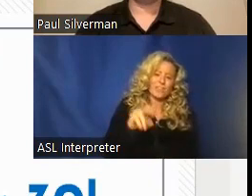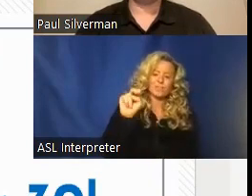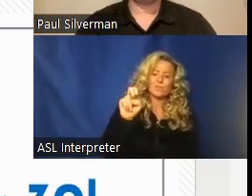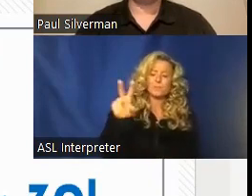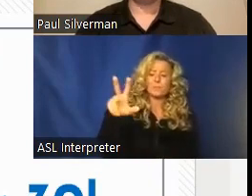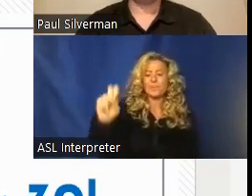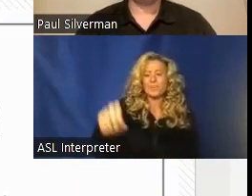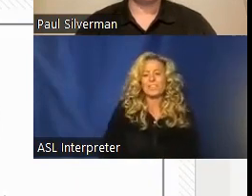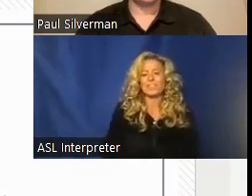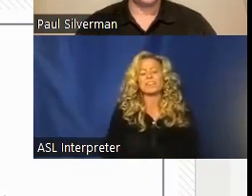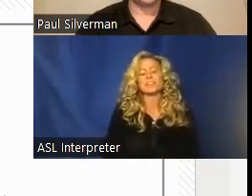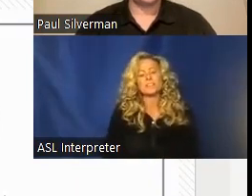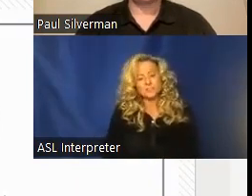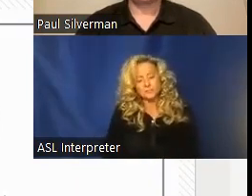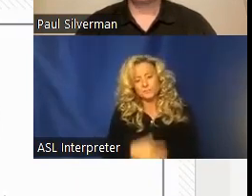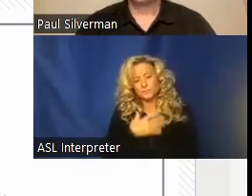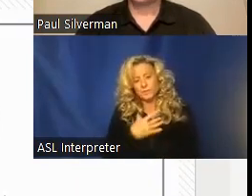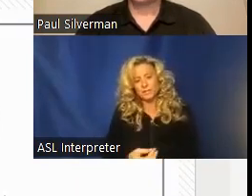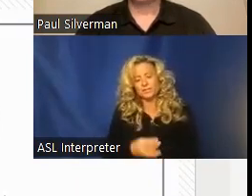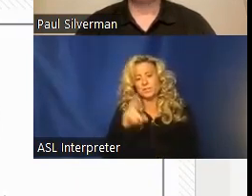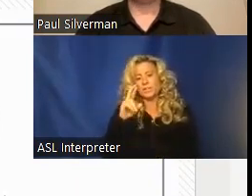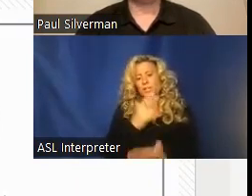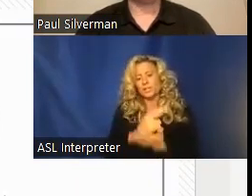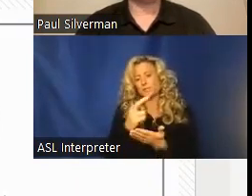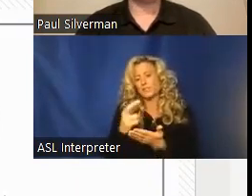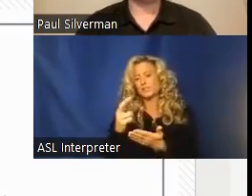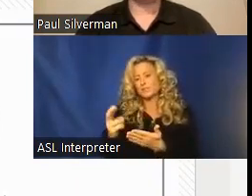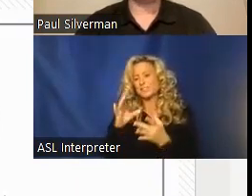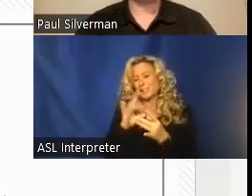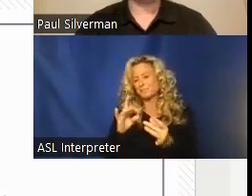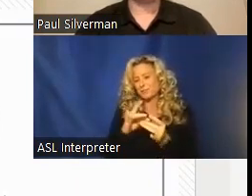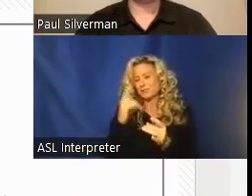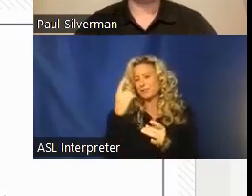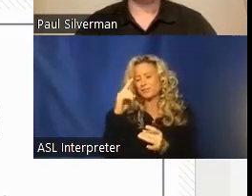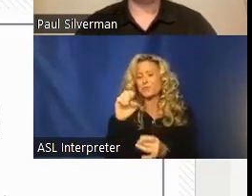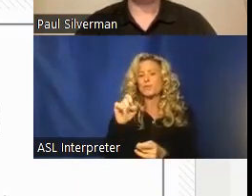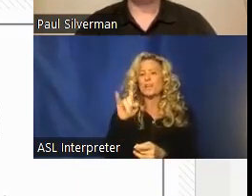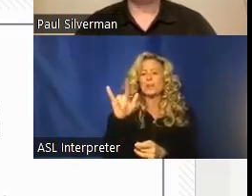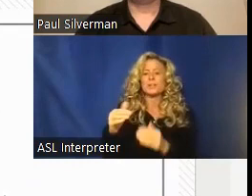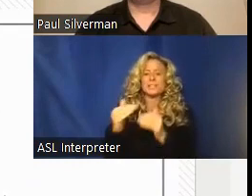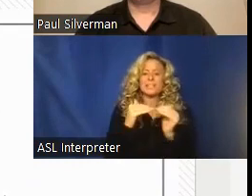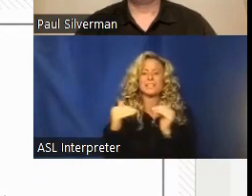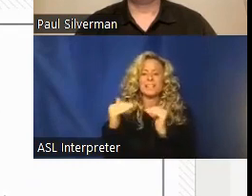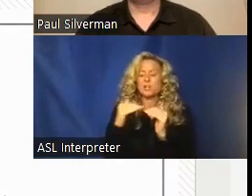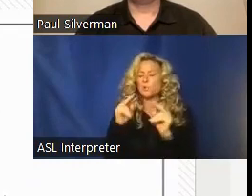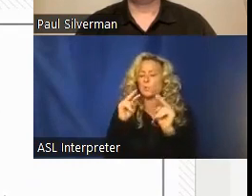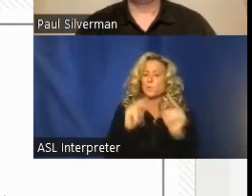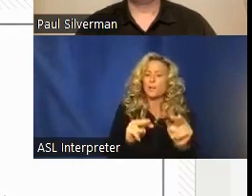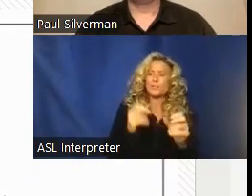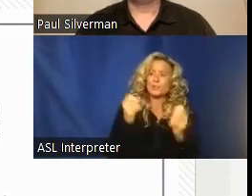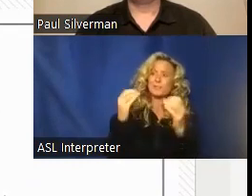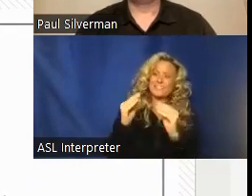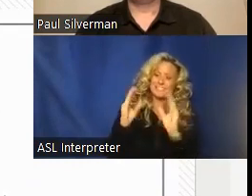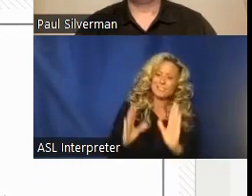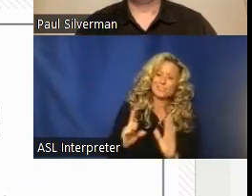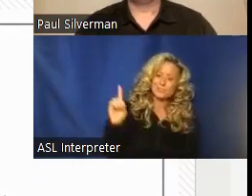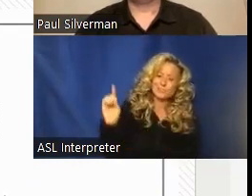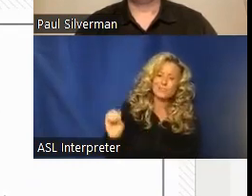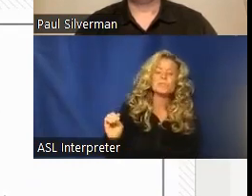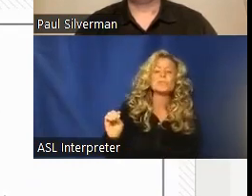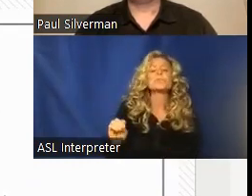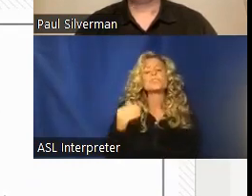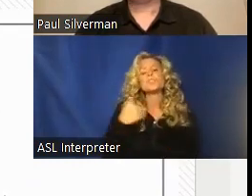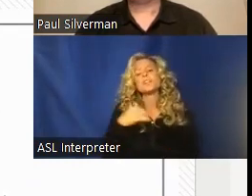30th. If you'd like the resources I mentioned for equity and you're watching on a recording, many teachers do, you can have the